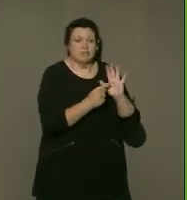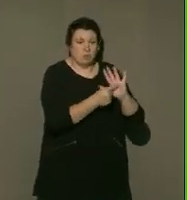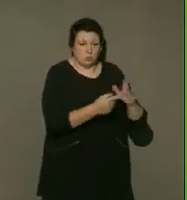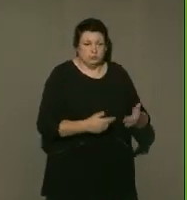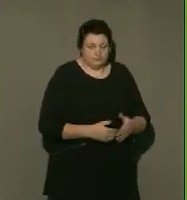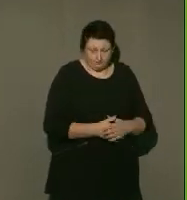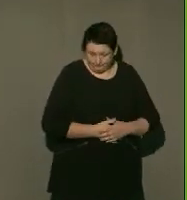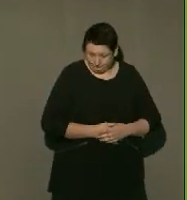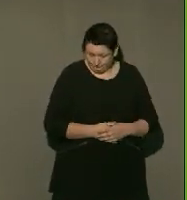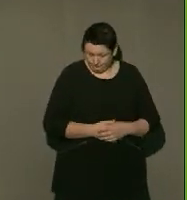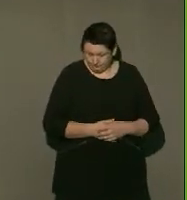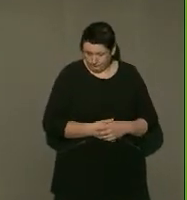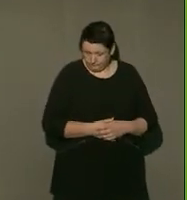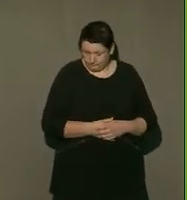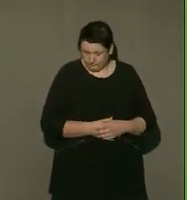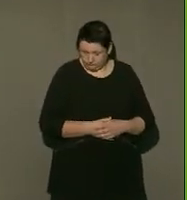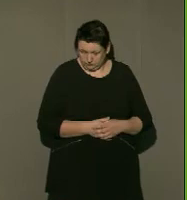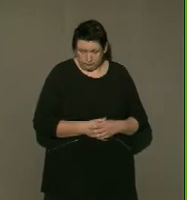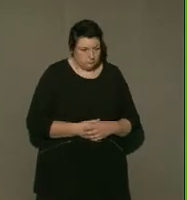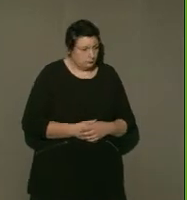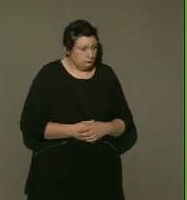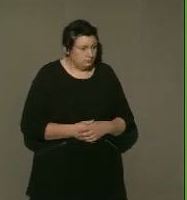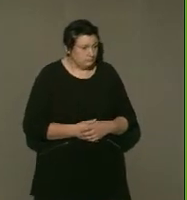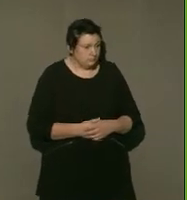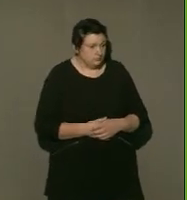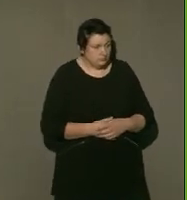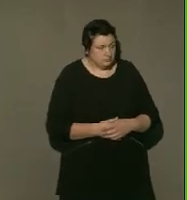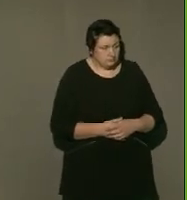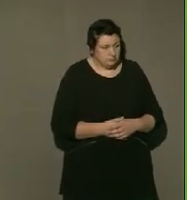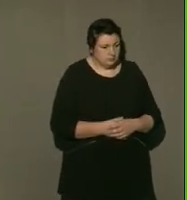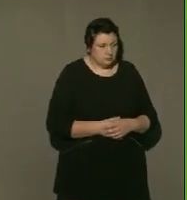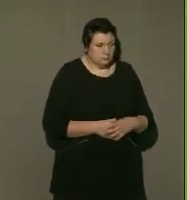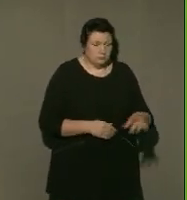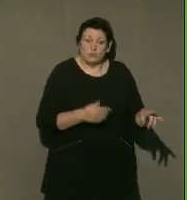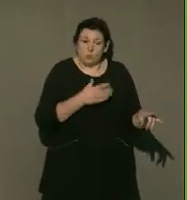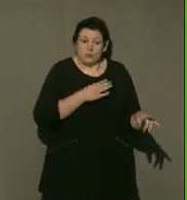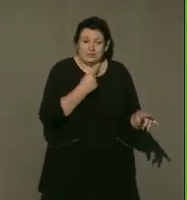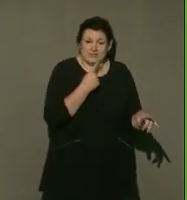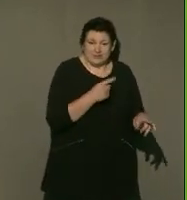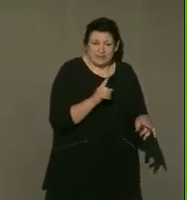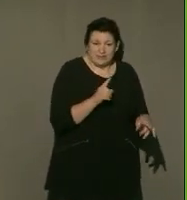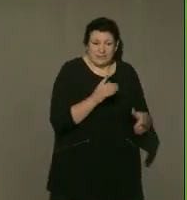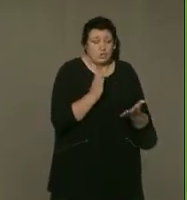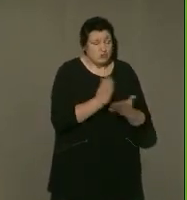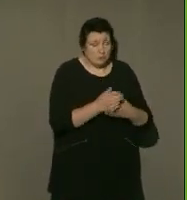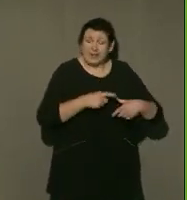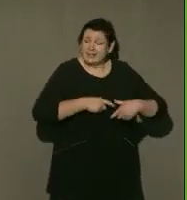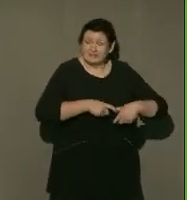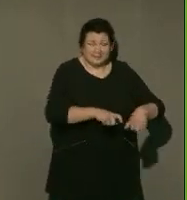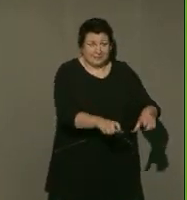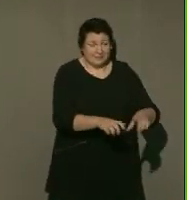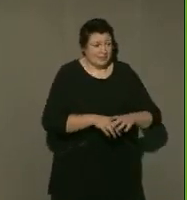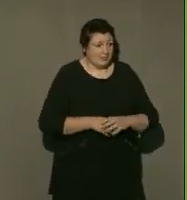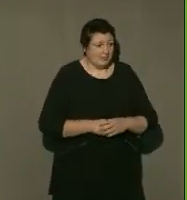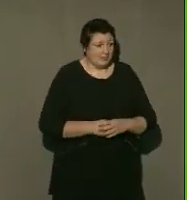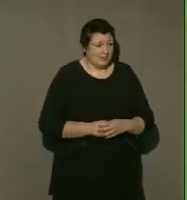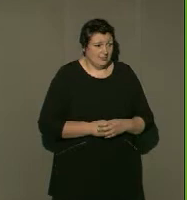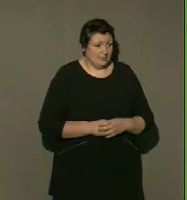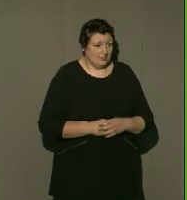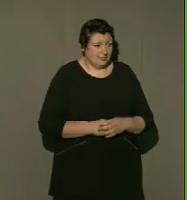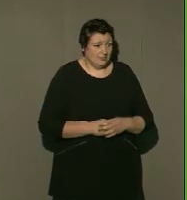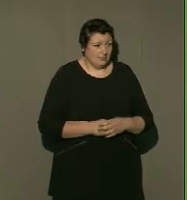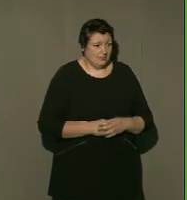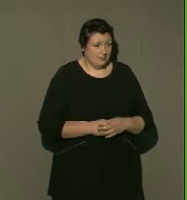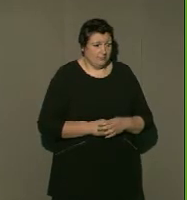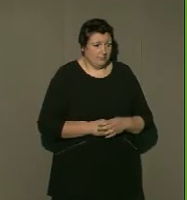much. Right, so the argument I want to make is essentially one of consistency. There